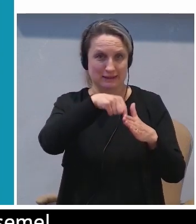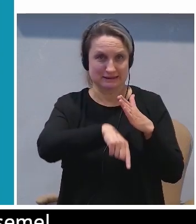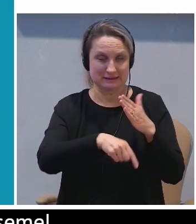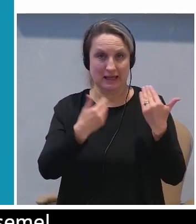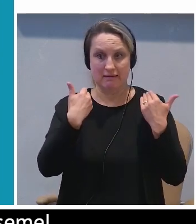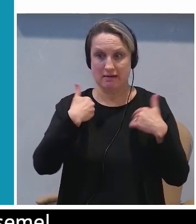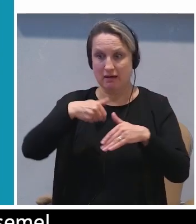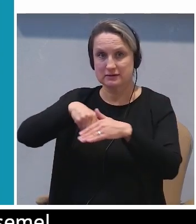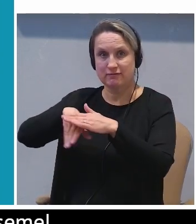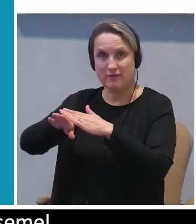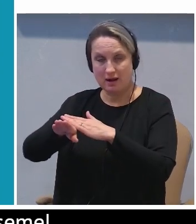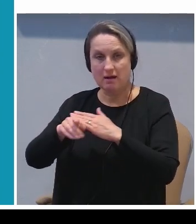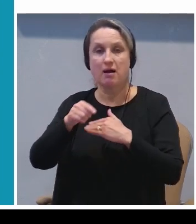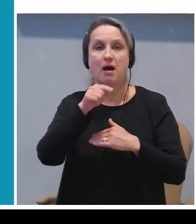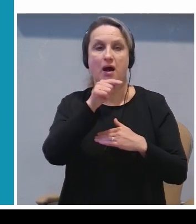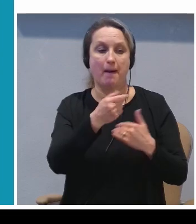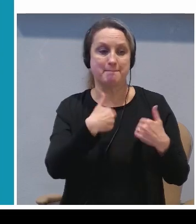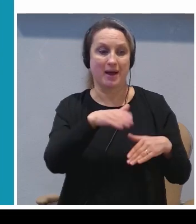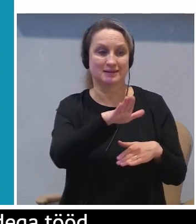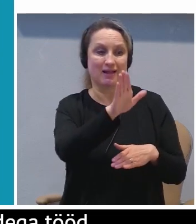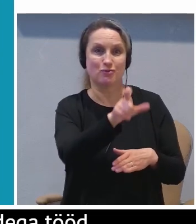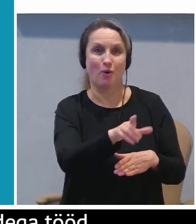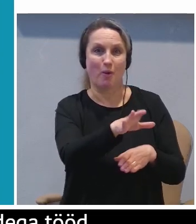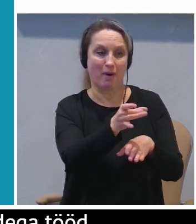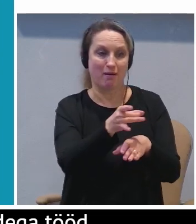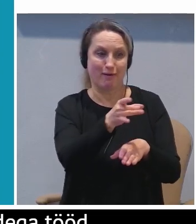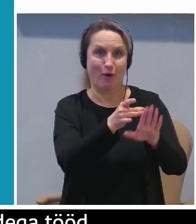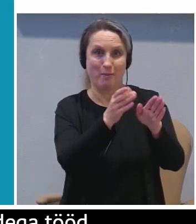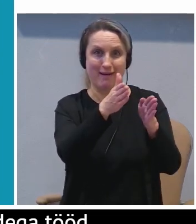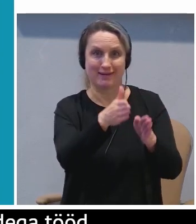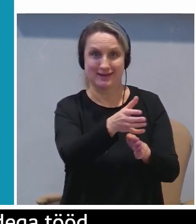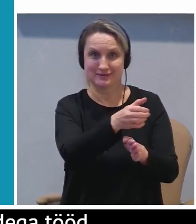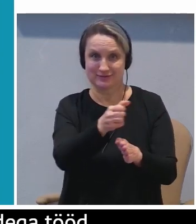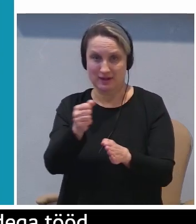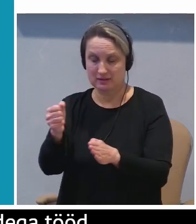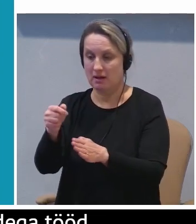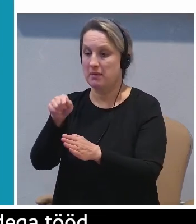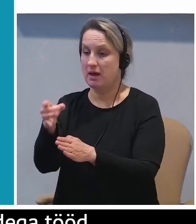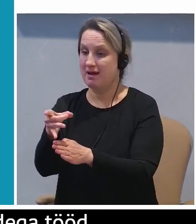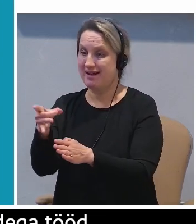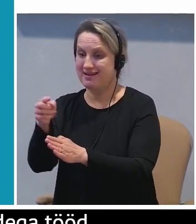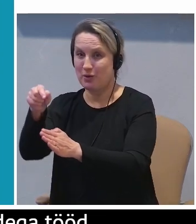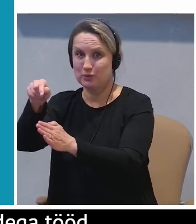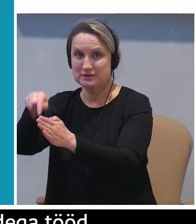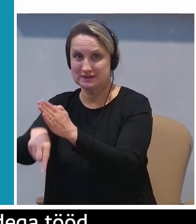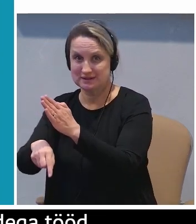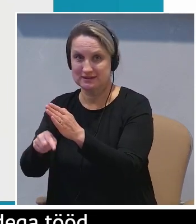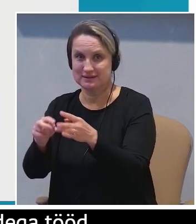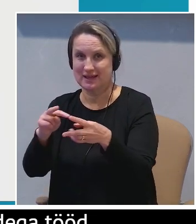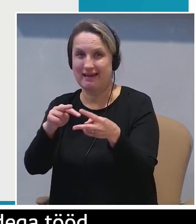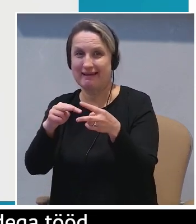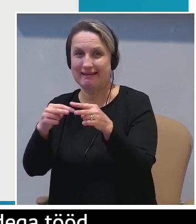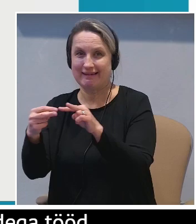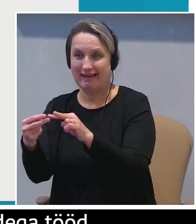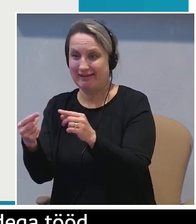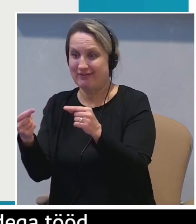body. patsiendi The tüvirakud gene is tema then in the kehast, cells, and we then put the cells sisestame back into the sinna body. geeni So if we look at our viirusvektori little abil Estonian boy